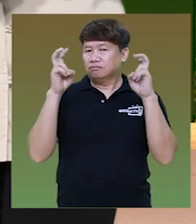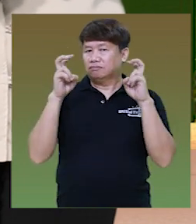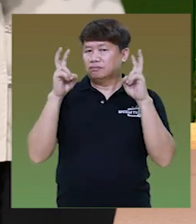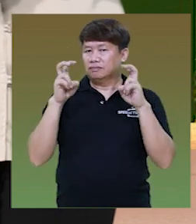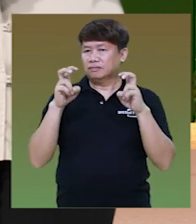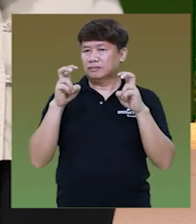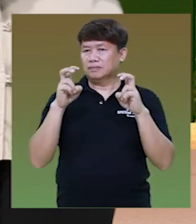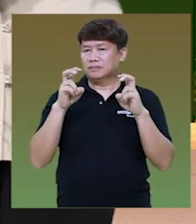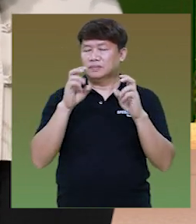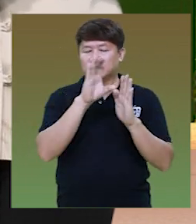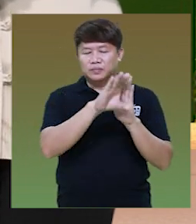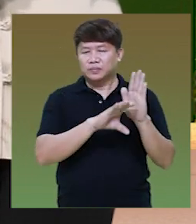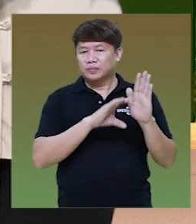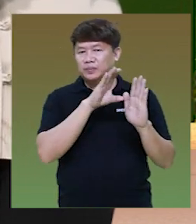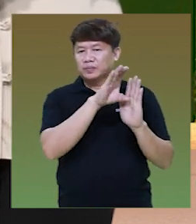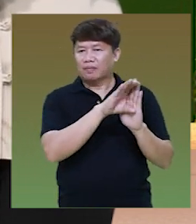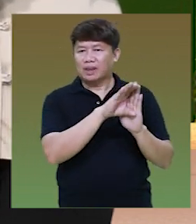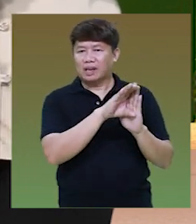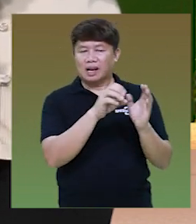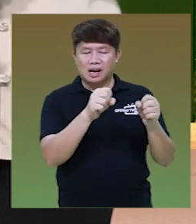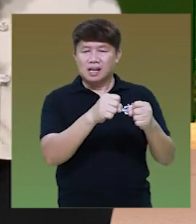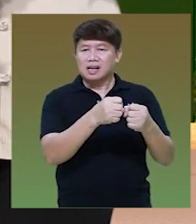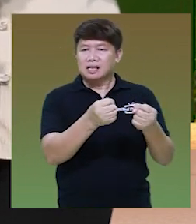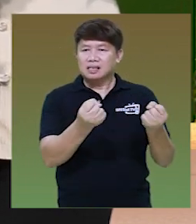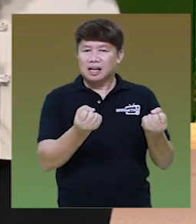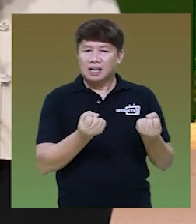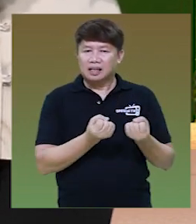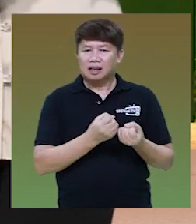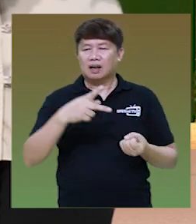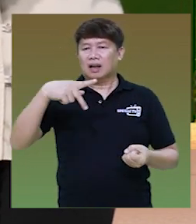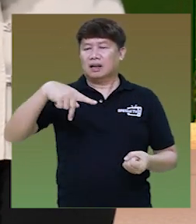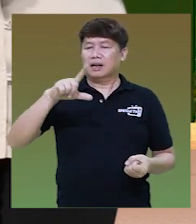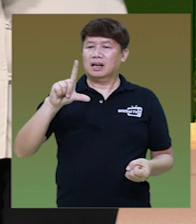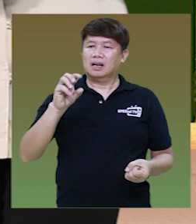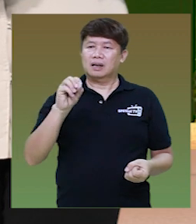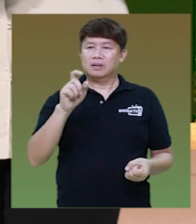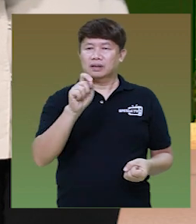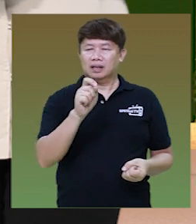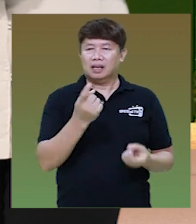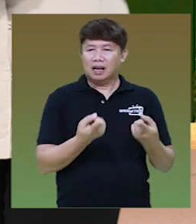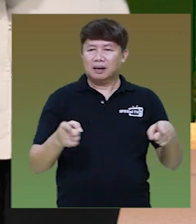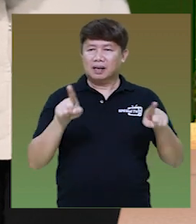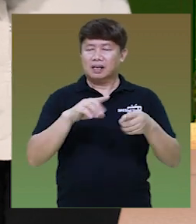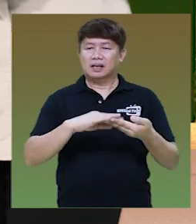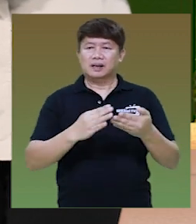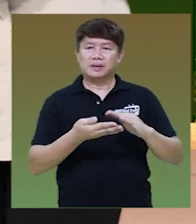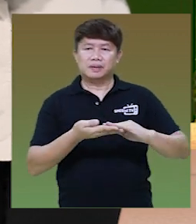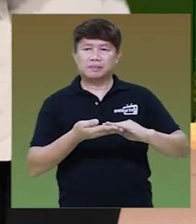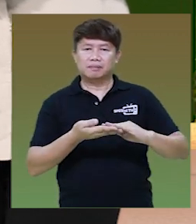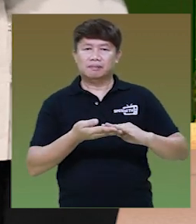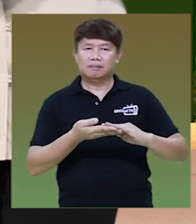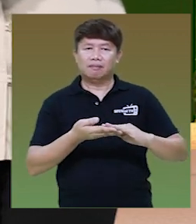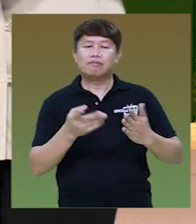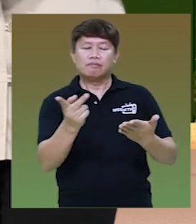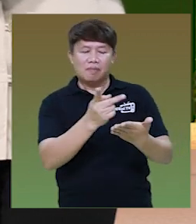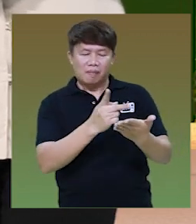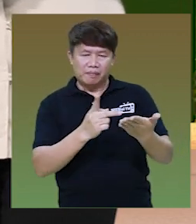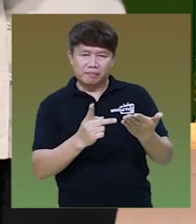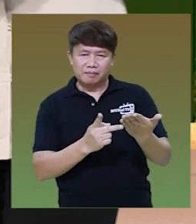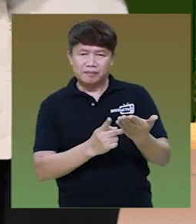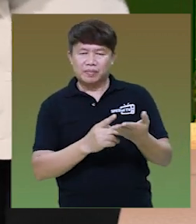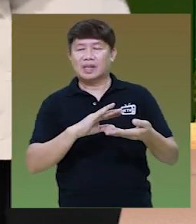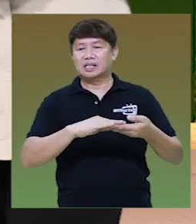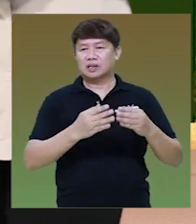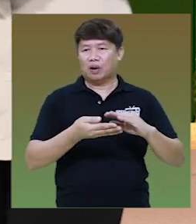title, characters, setting, and plot. These are the elements of